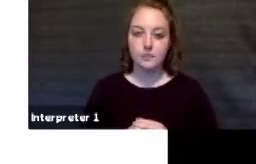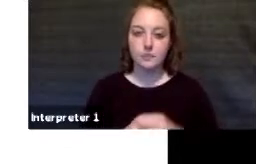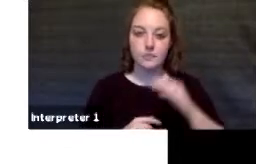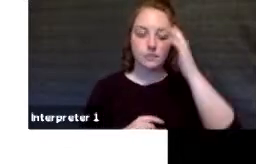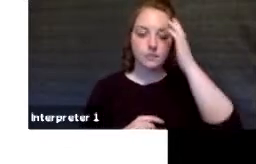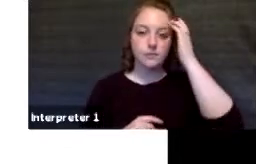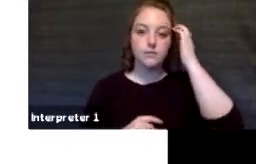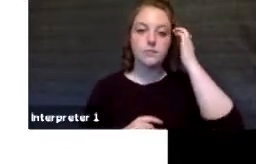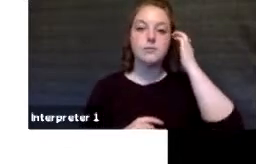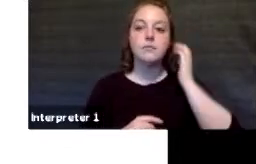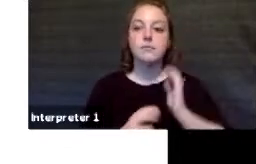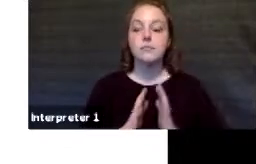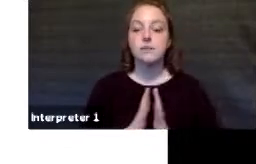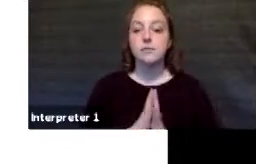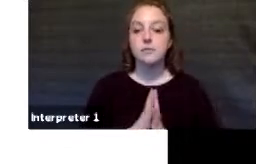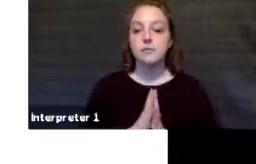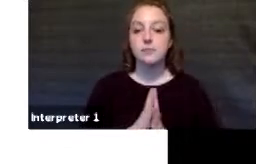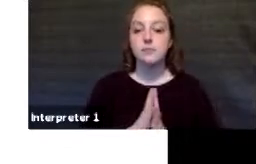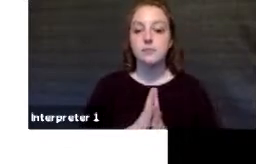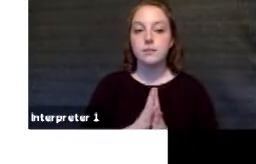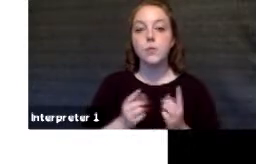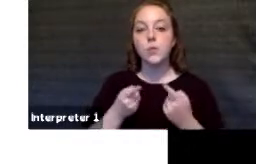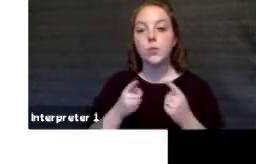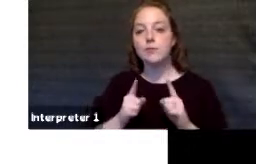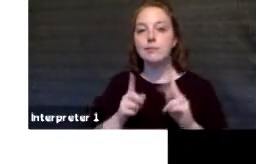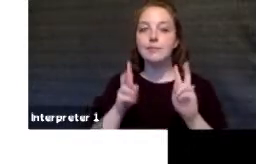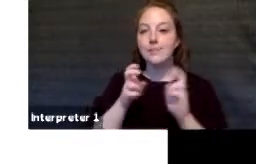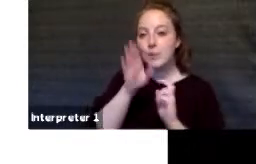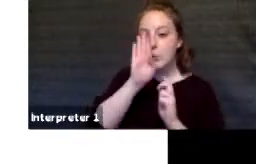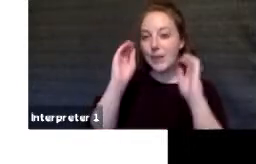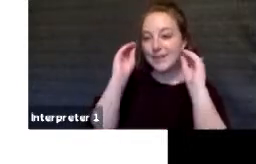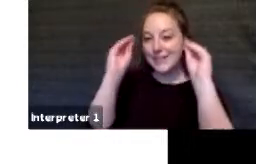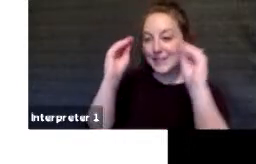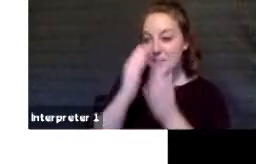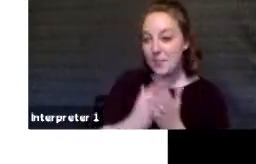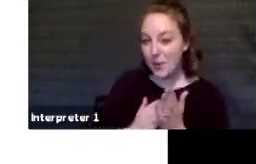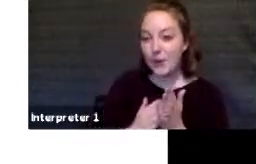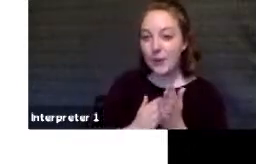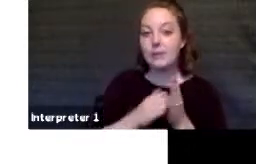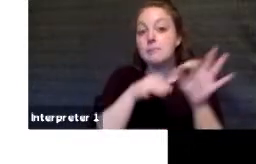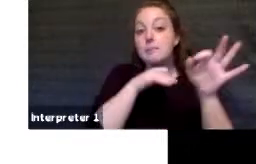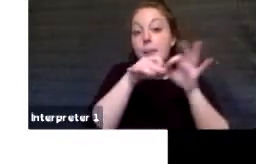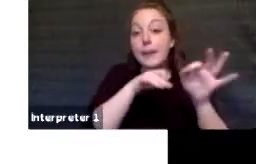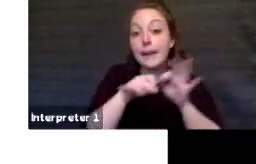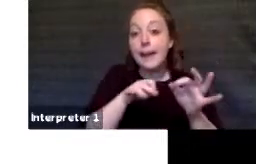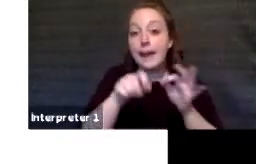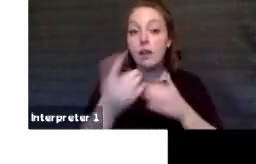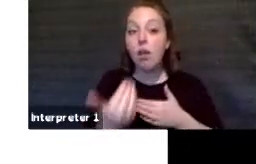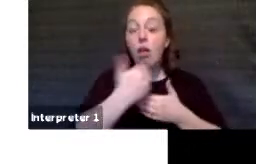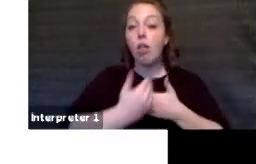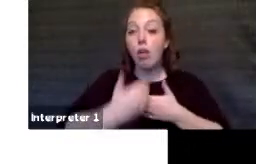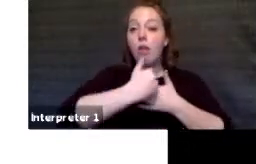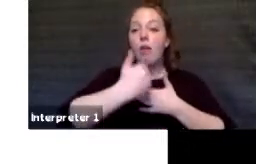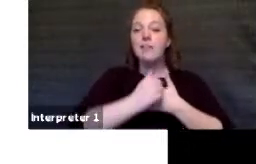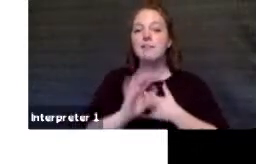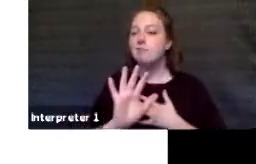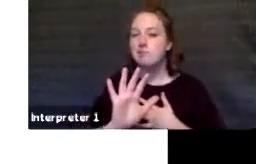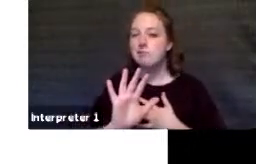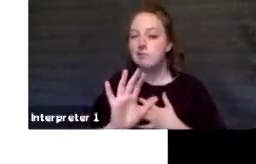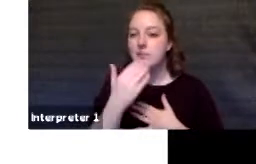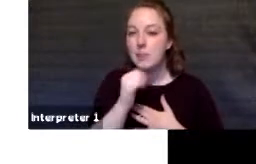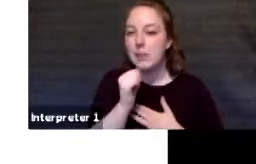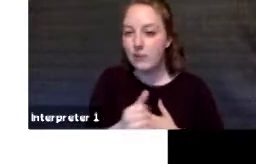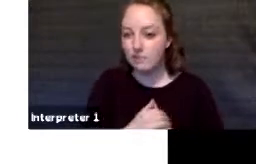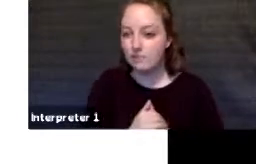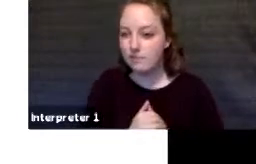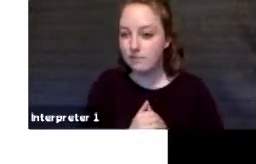initially during what I call the direct teach part of our lesson, refrain from interrupting our architects as they explain the